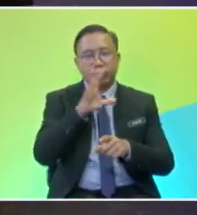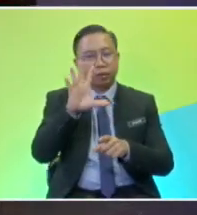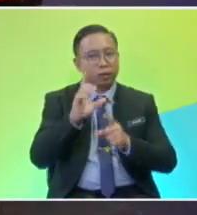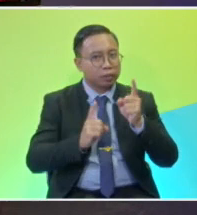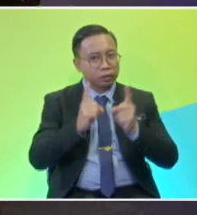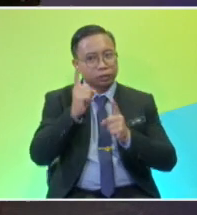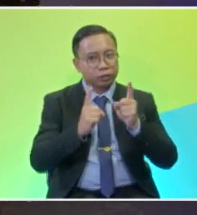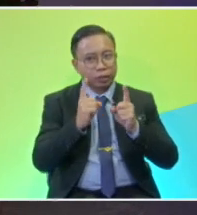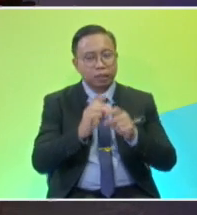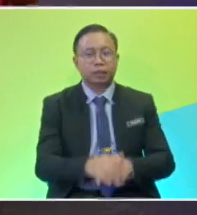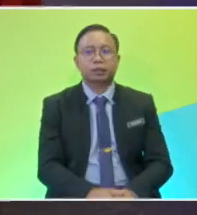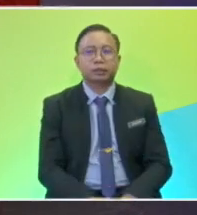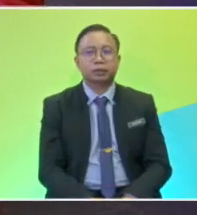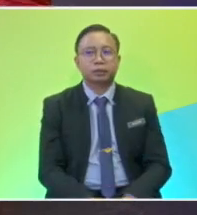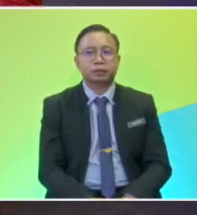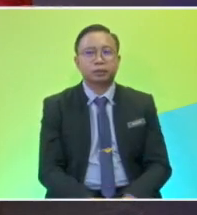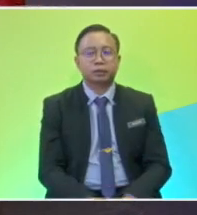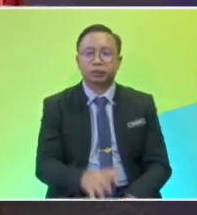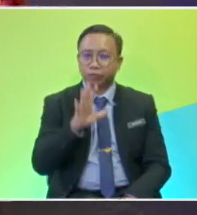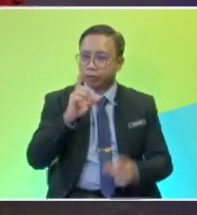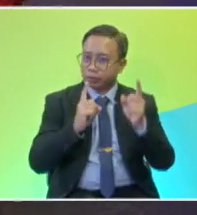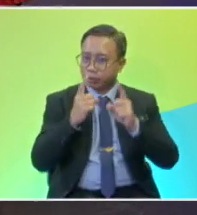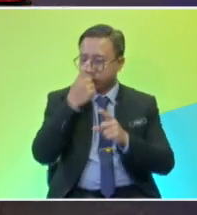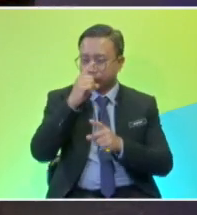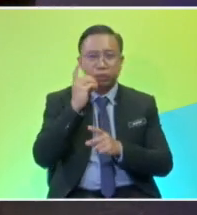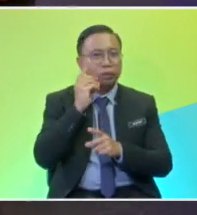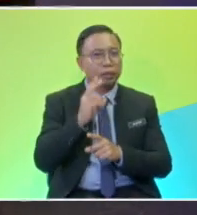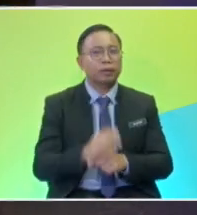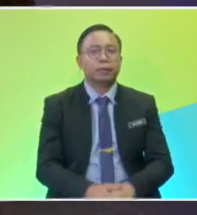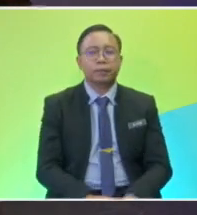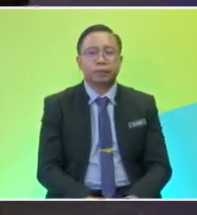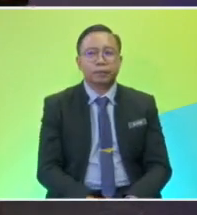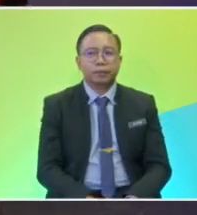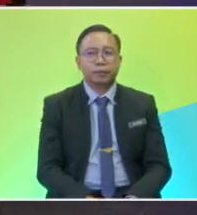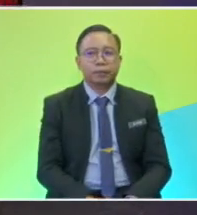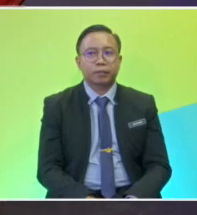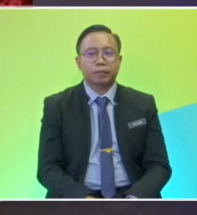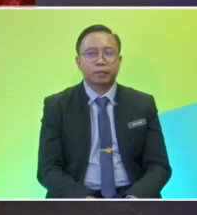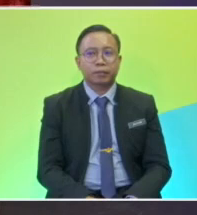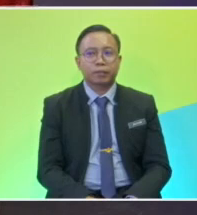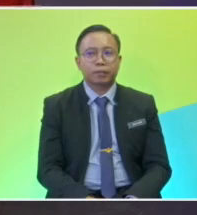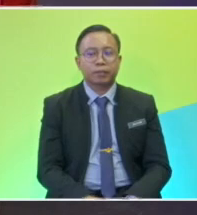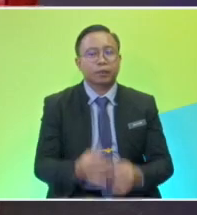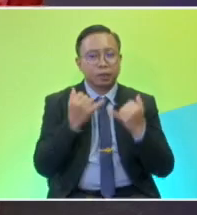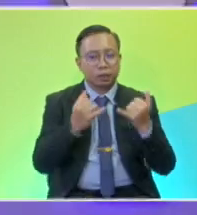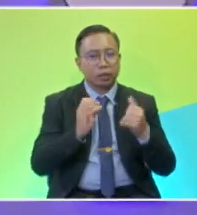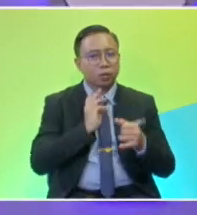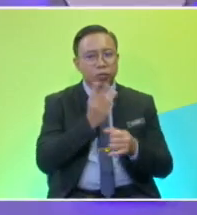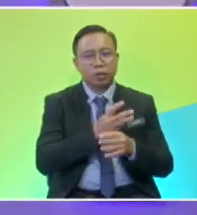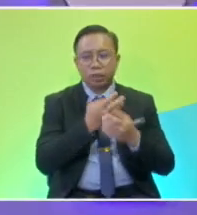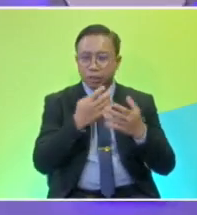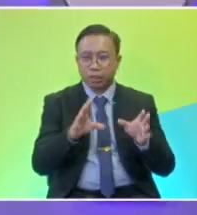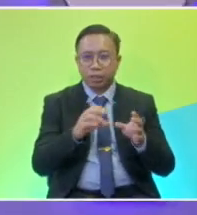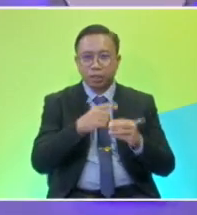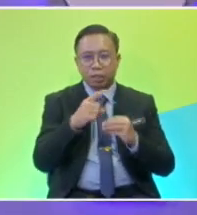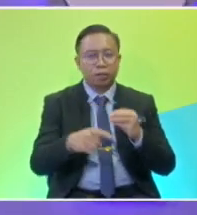5 stars for you, Divya. Right, okay, so 5 stars for me. Okay, right? So now we're done about bones.